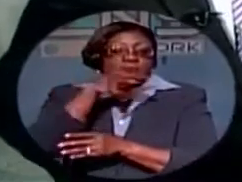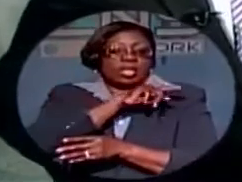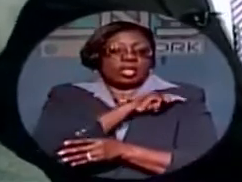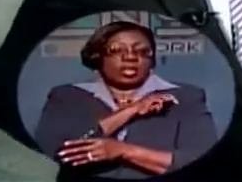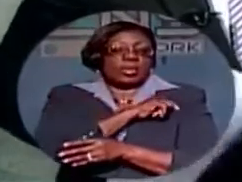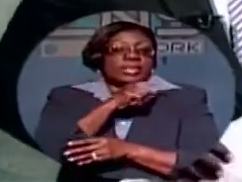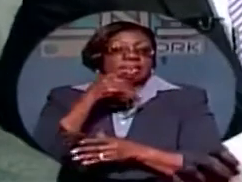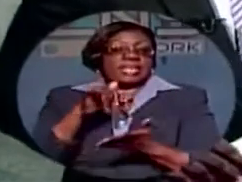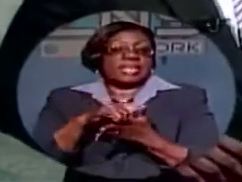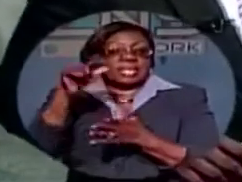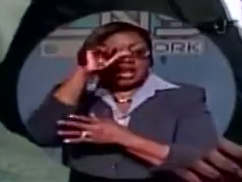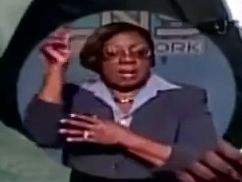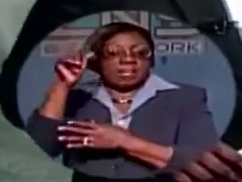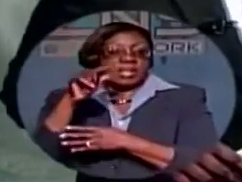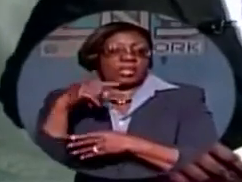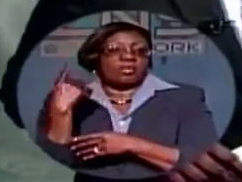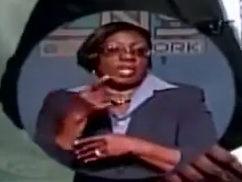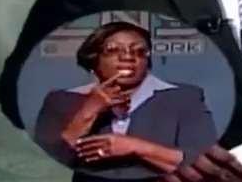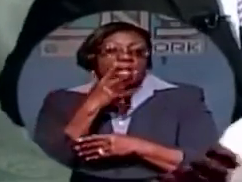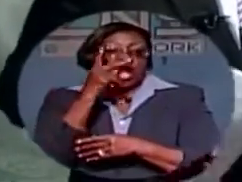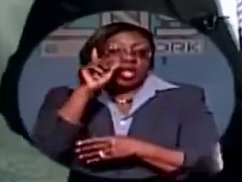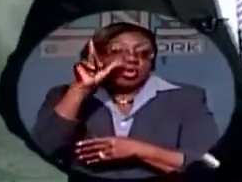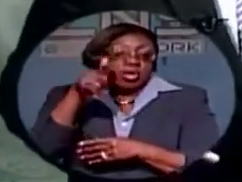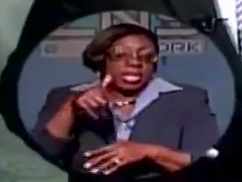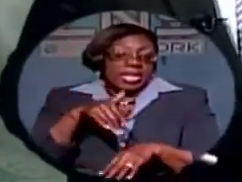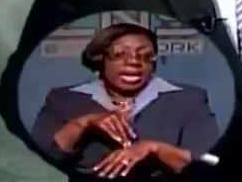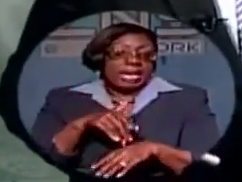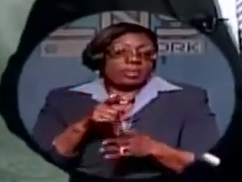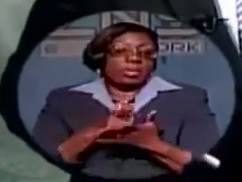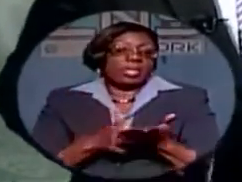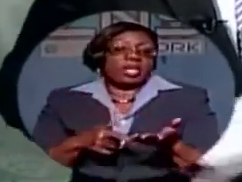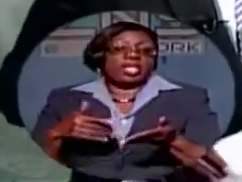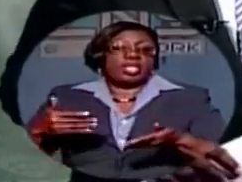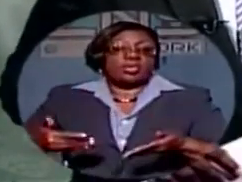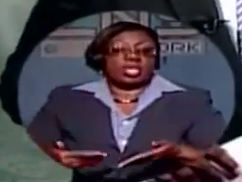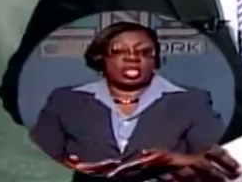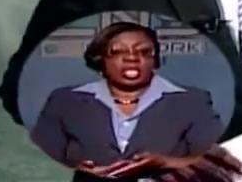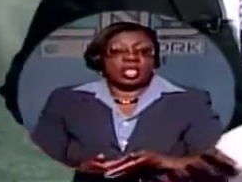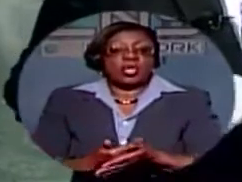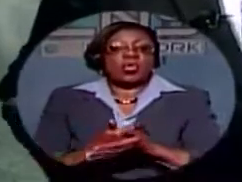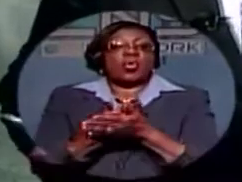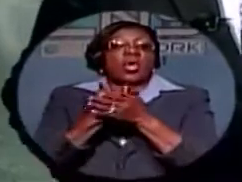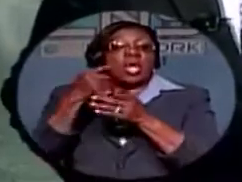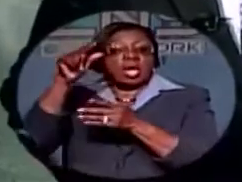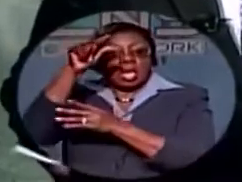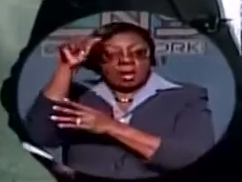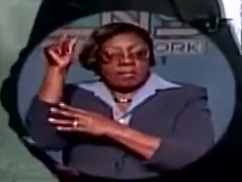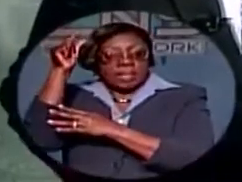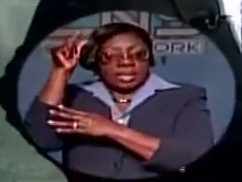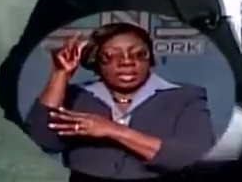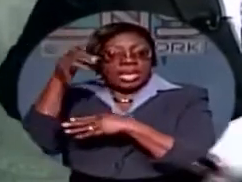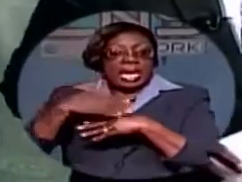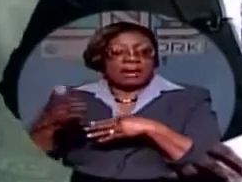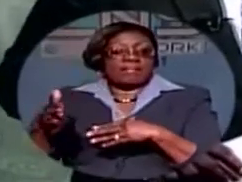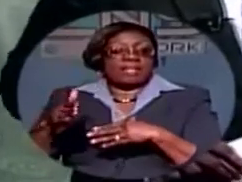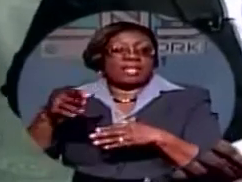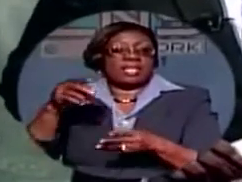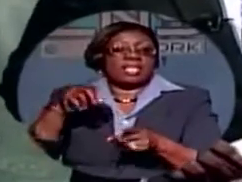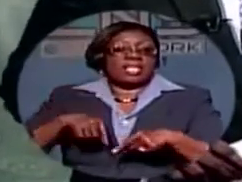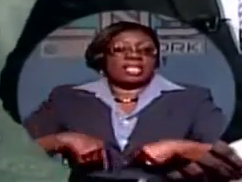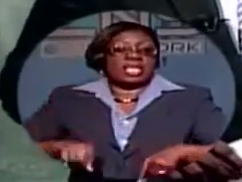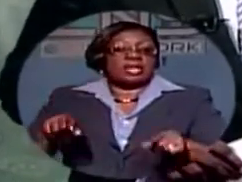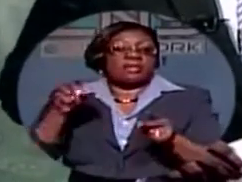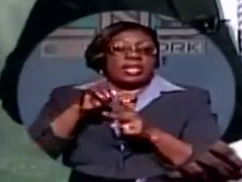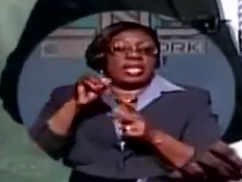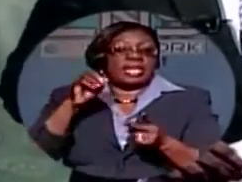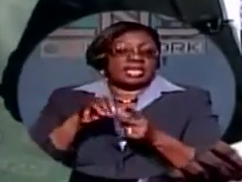Is already looking to what they want to place on the new legislative agenda for a new term in Parliament. Of course, we all know the only thing interfering